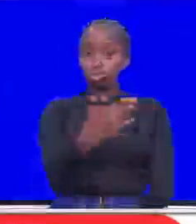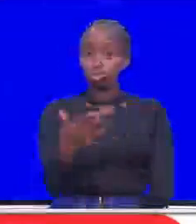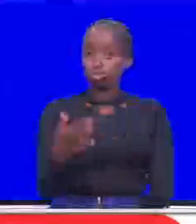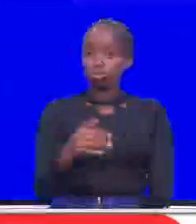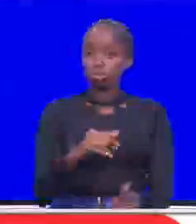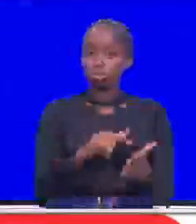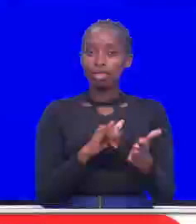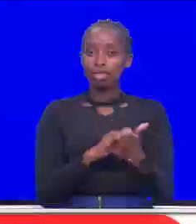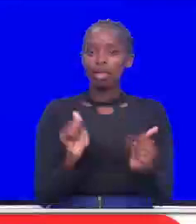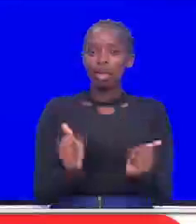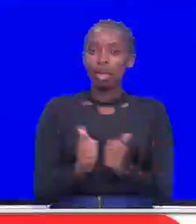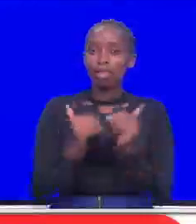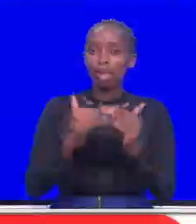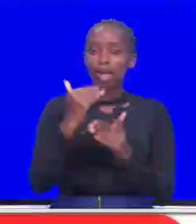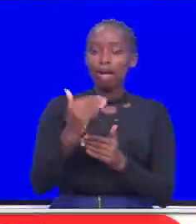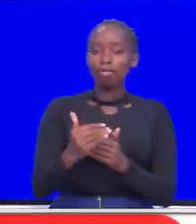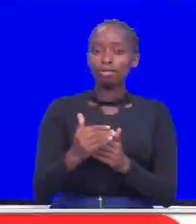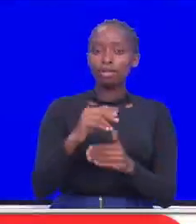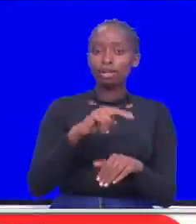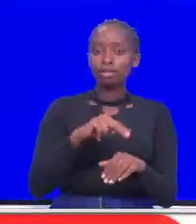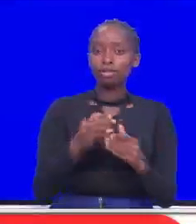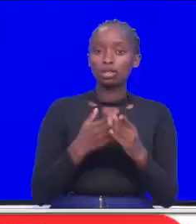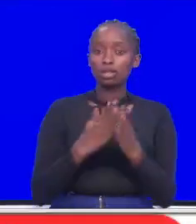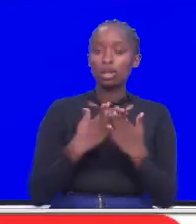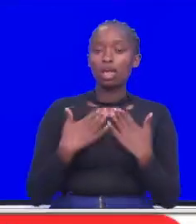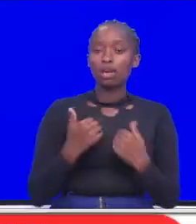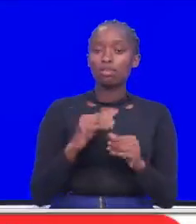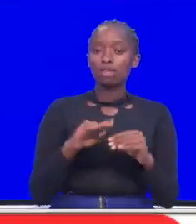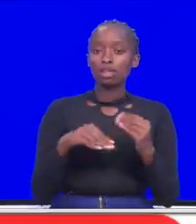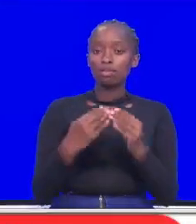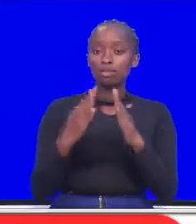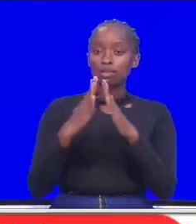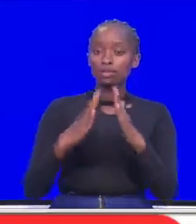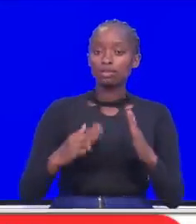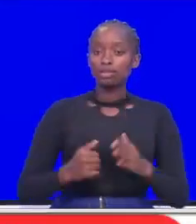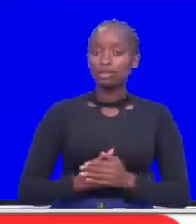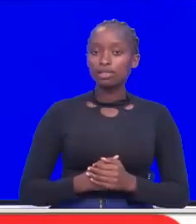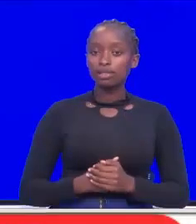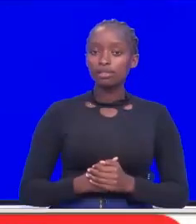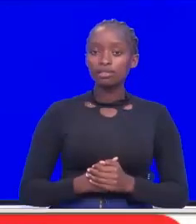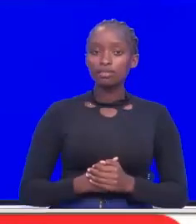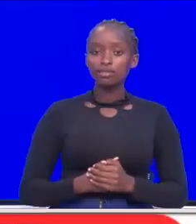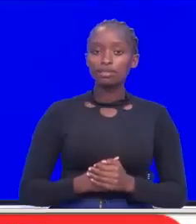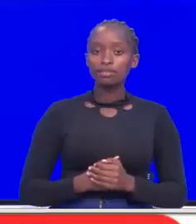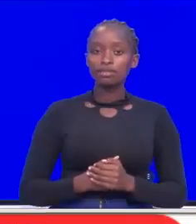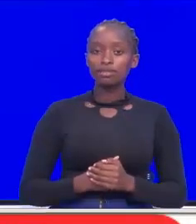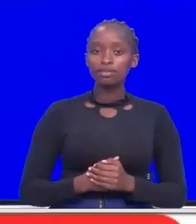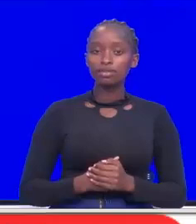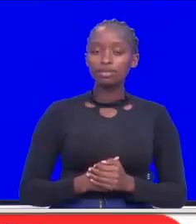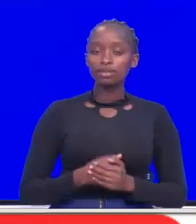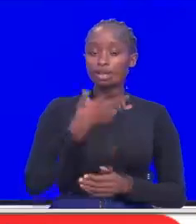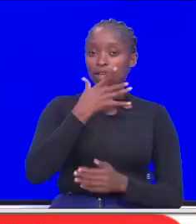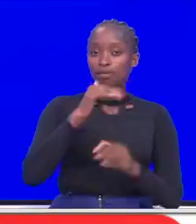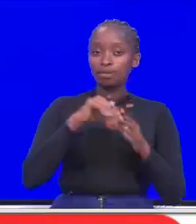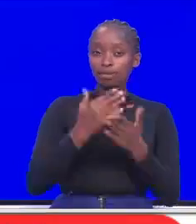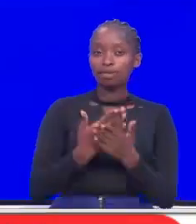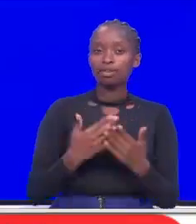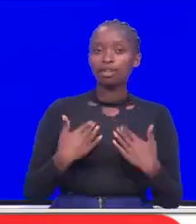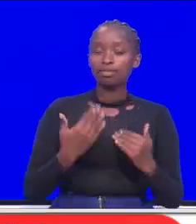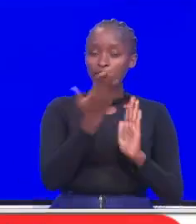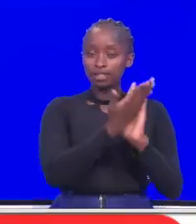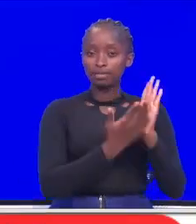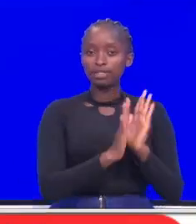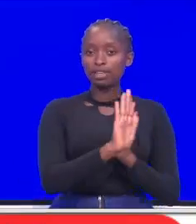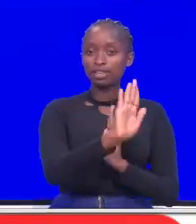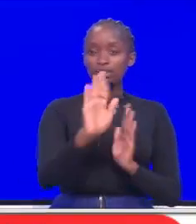Odinga issues fresh demands to both houses of parliament if the report is to be implemented. Raila, in his latest statement, wants